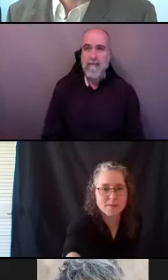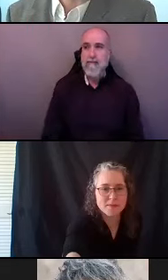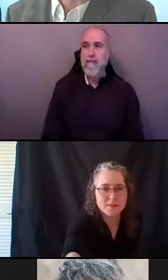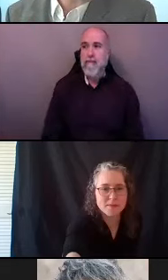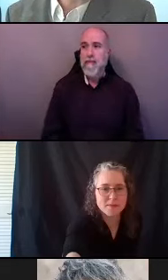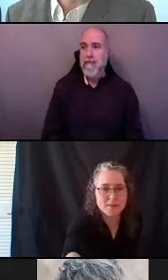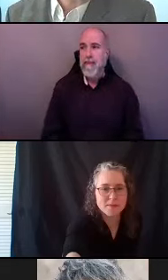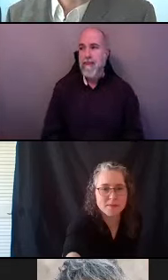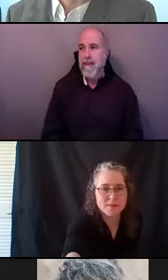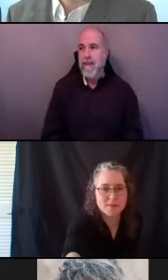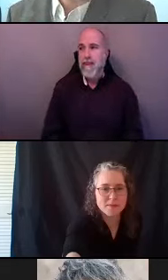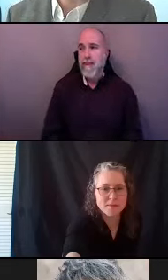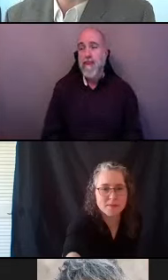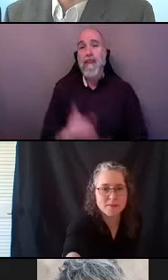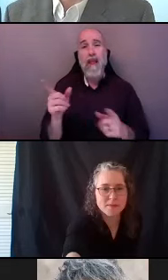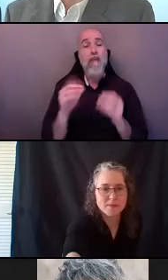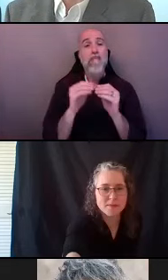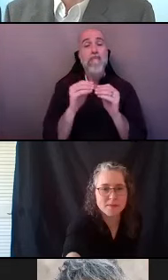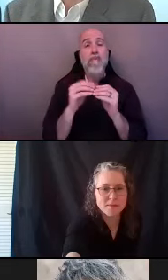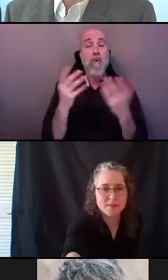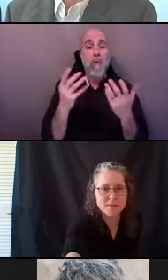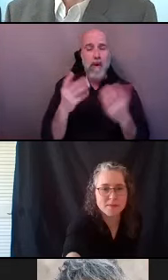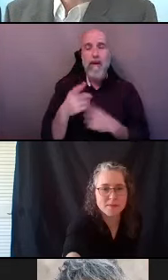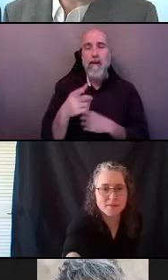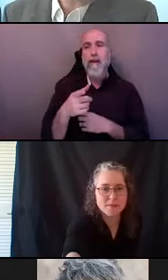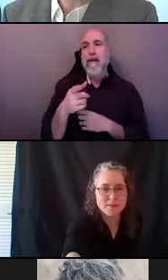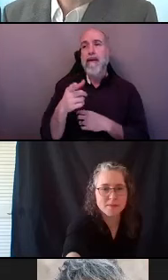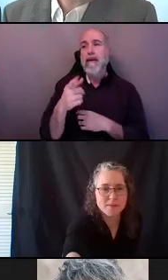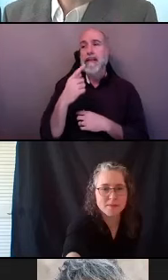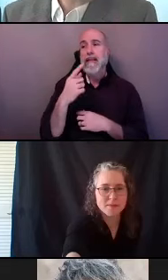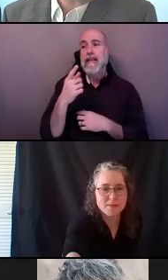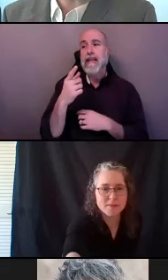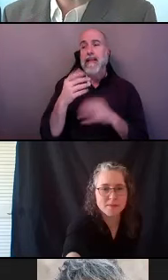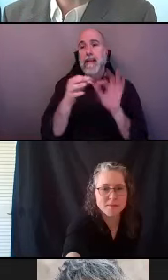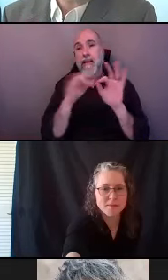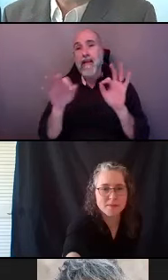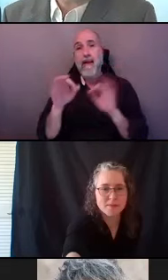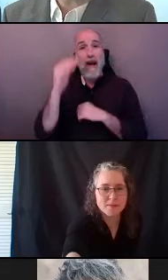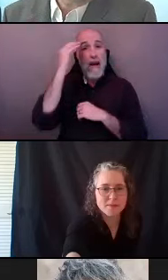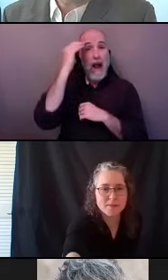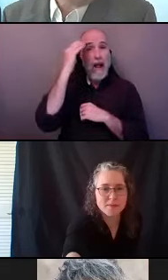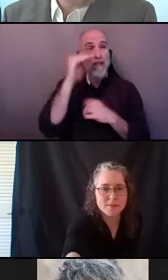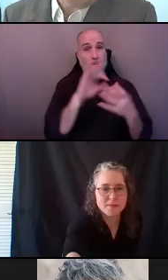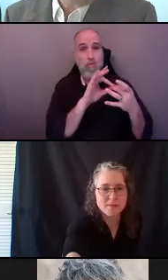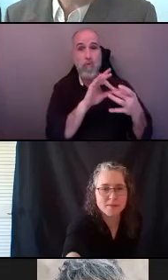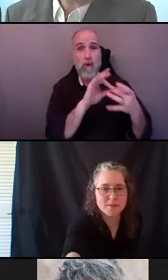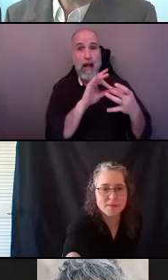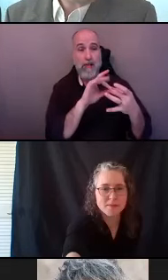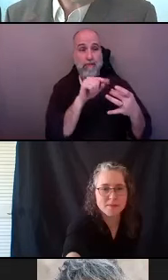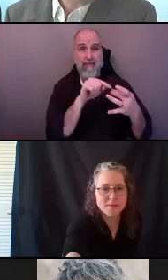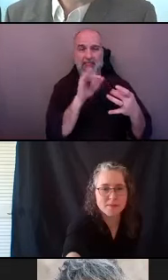The playbook also continues by saying that knowledge and relationship building really are the